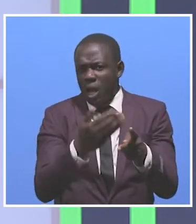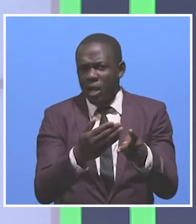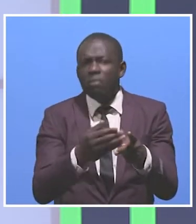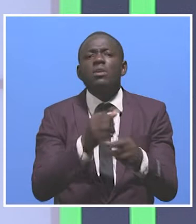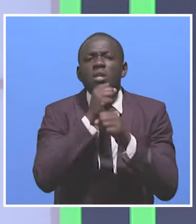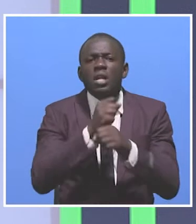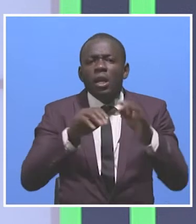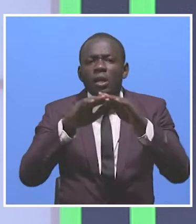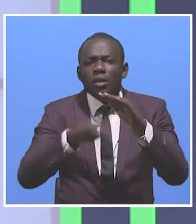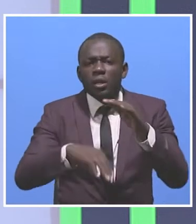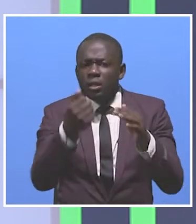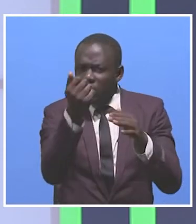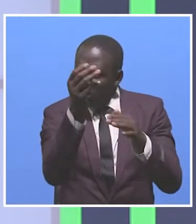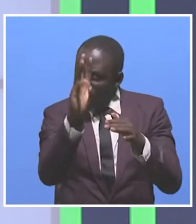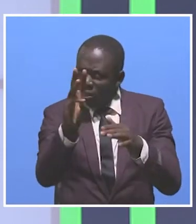16 is a crime.